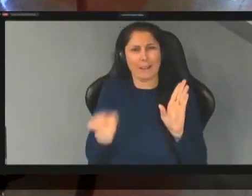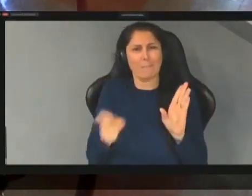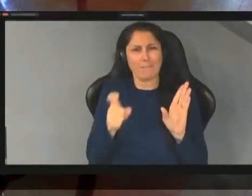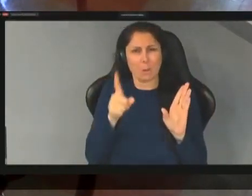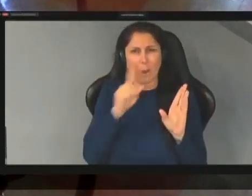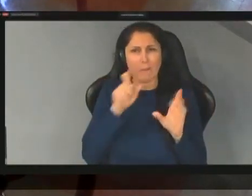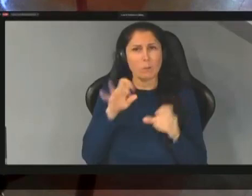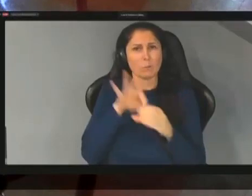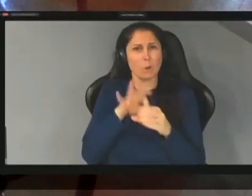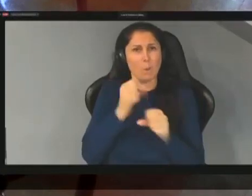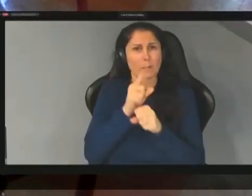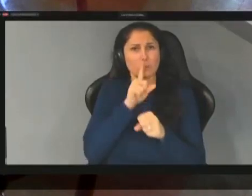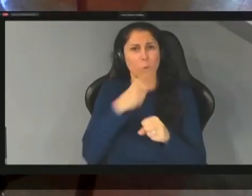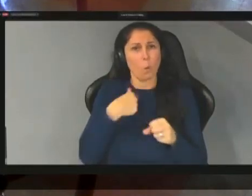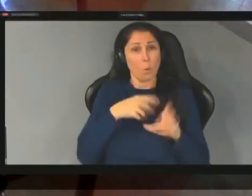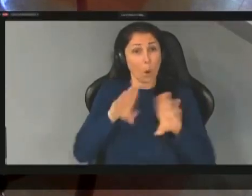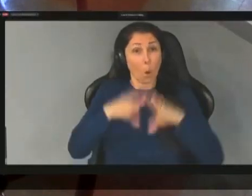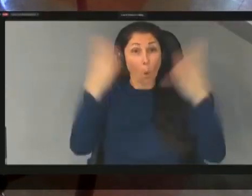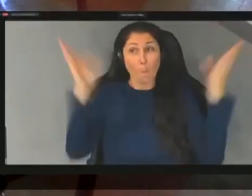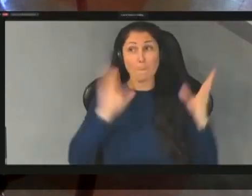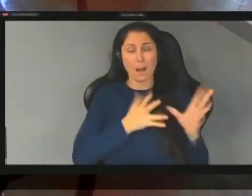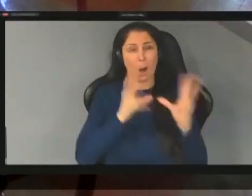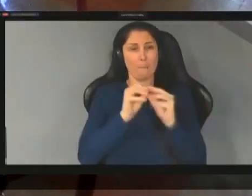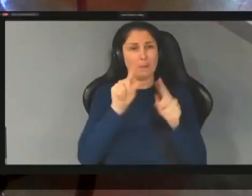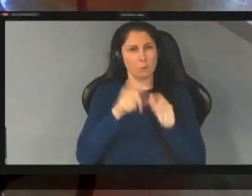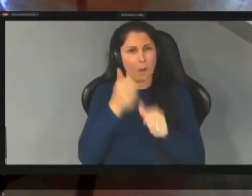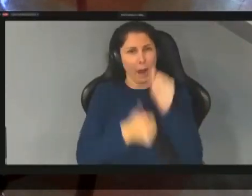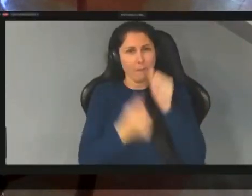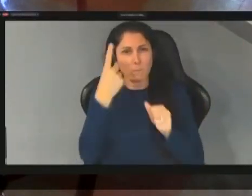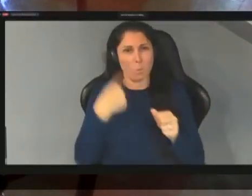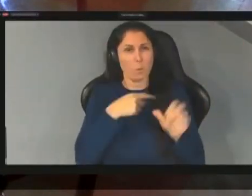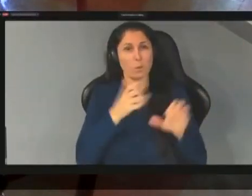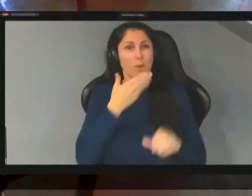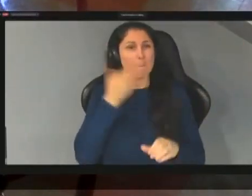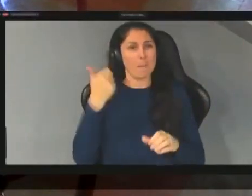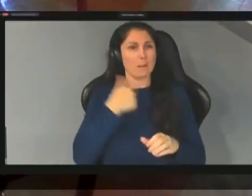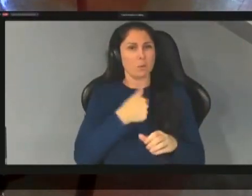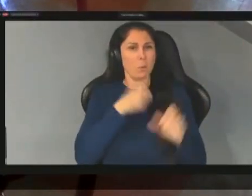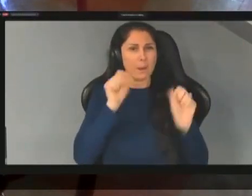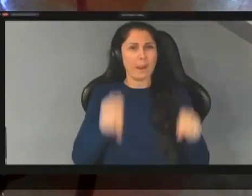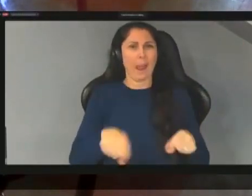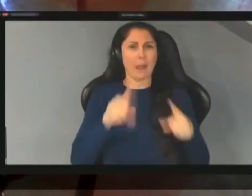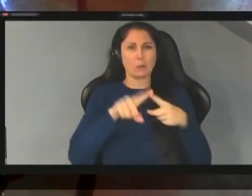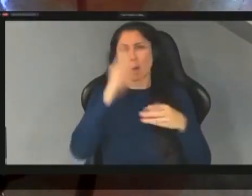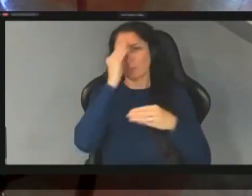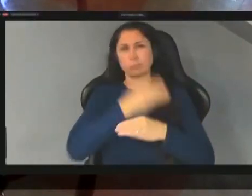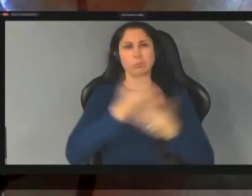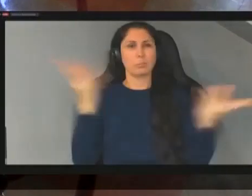sure we open our meetings to everyone. We're going to do the best we can to get information out. And